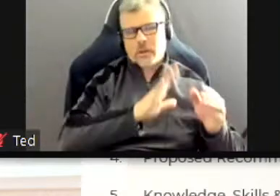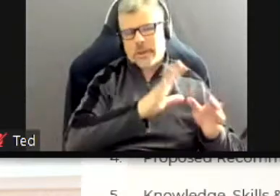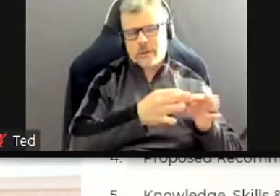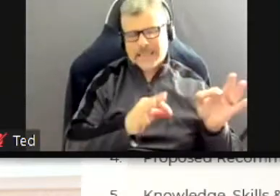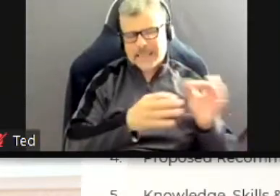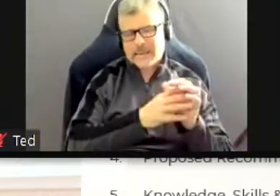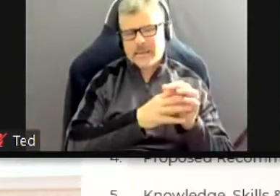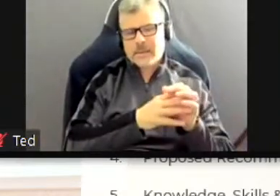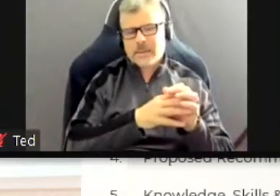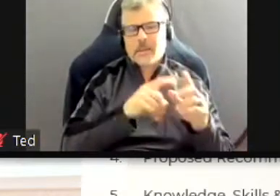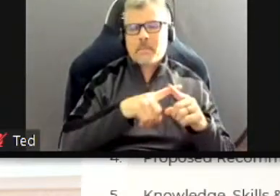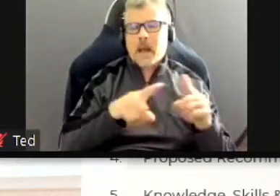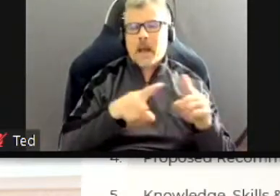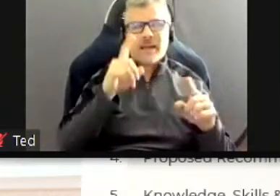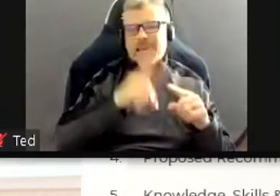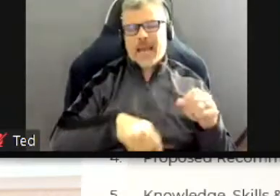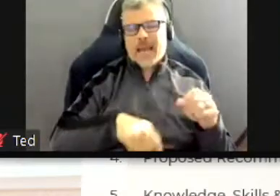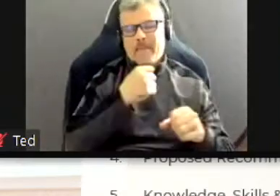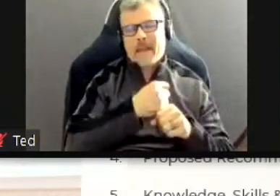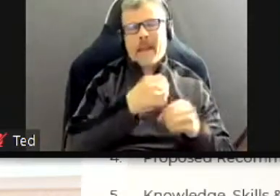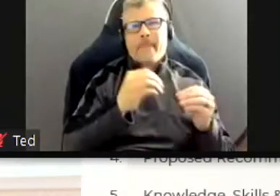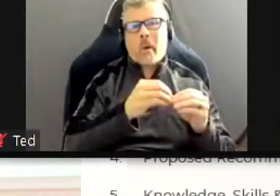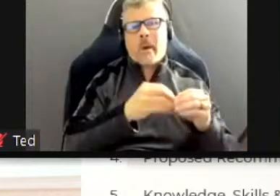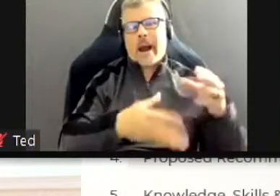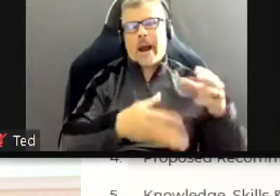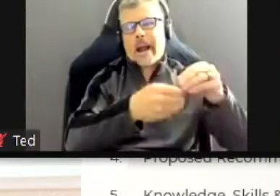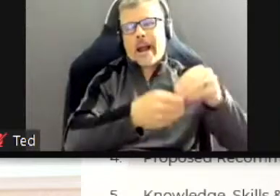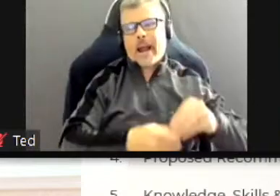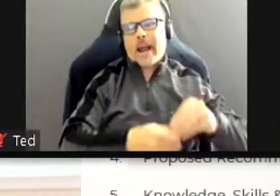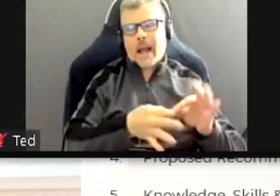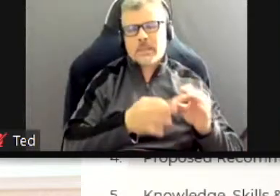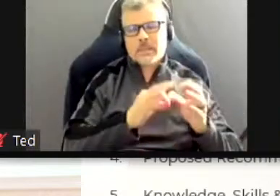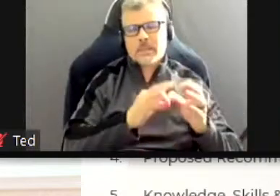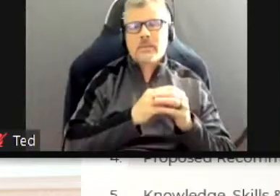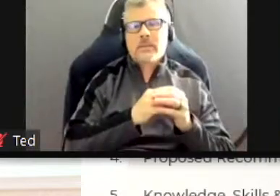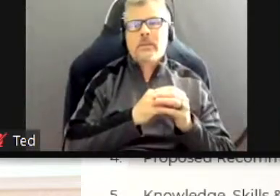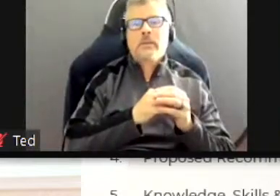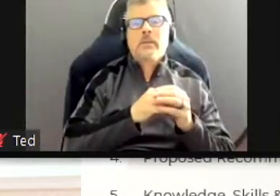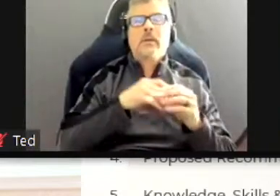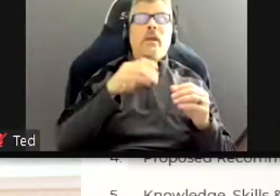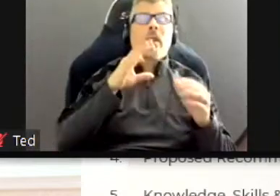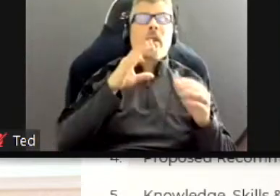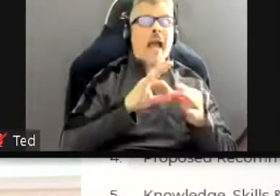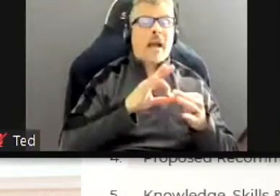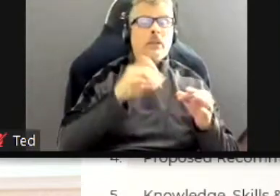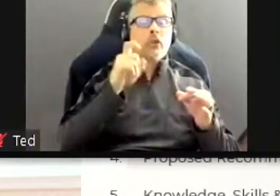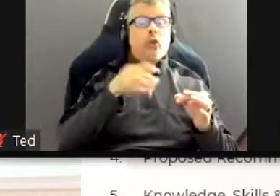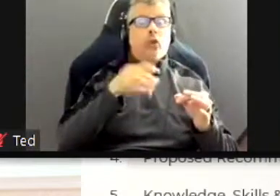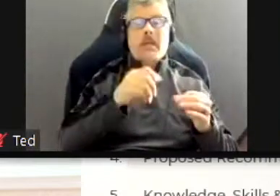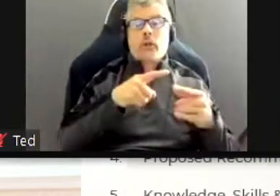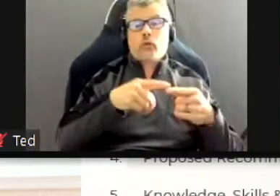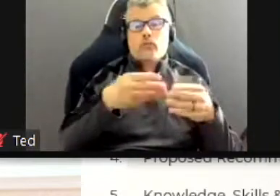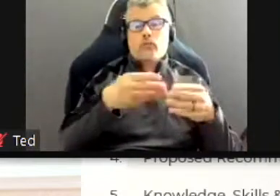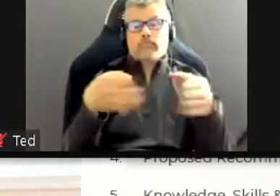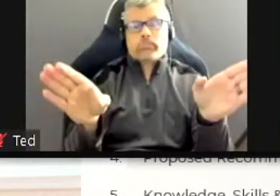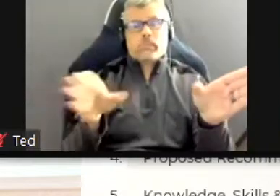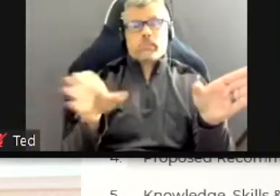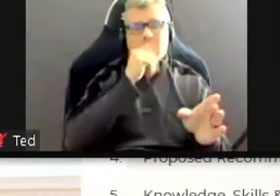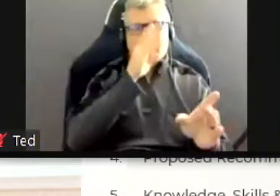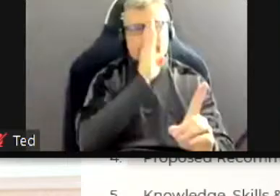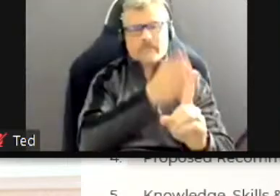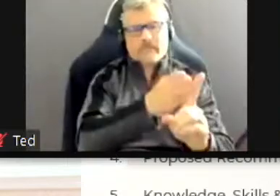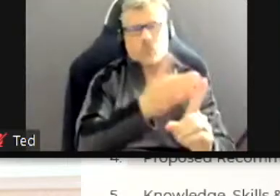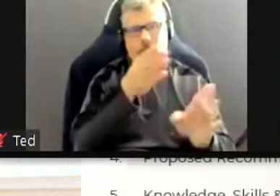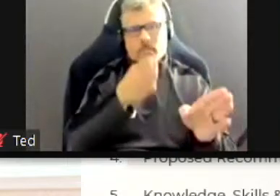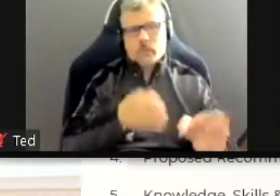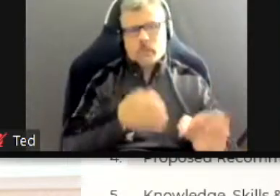is required to make no further remarks. Comments shall be directed to the entire work group, not to an individual, and work group members will